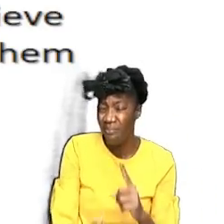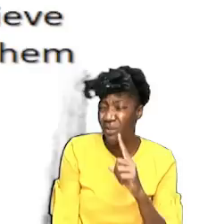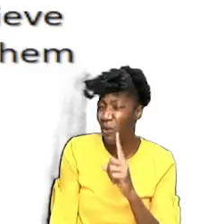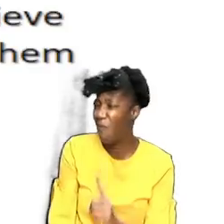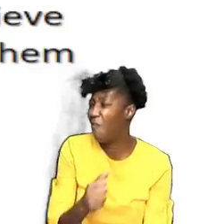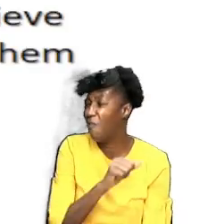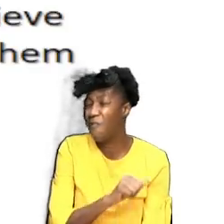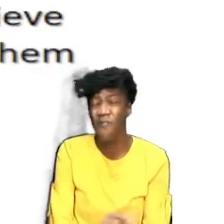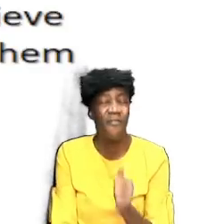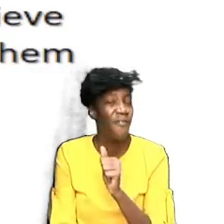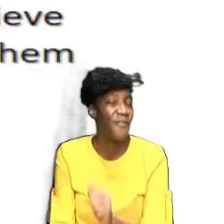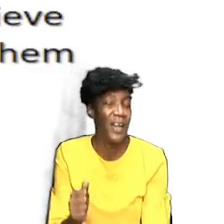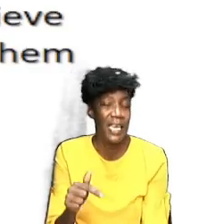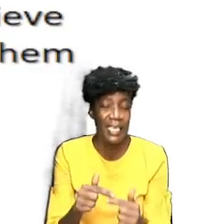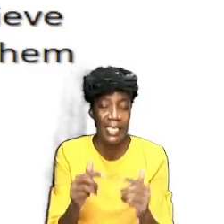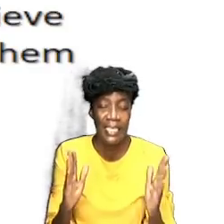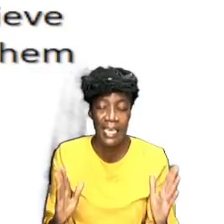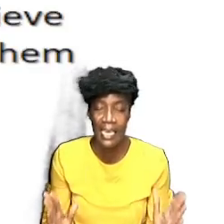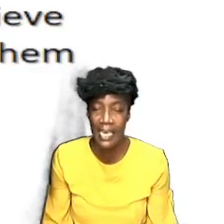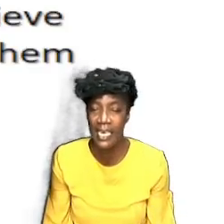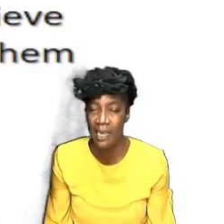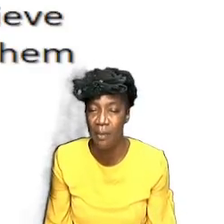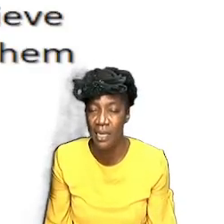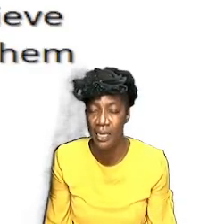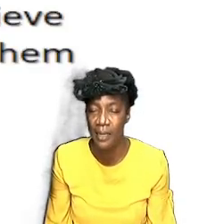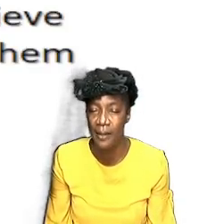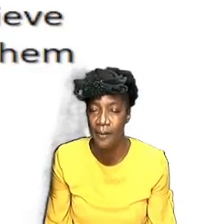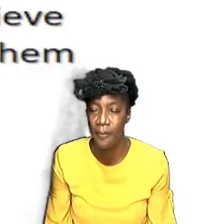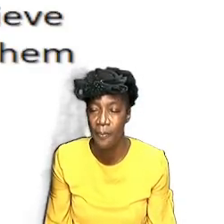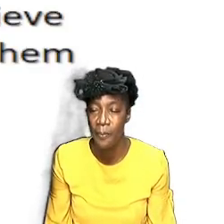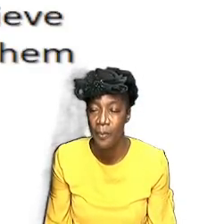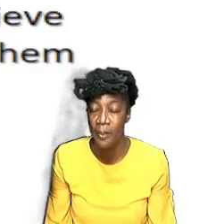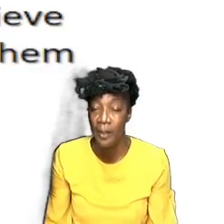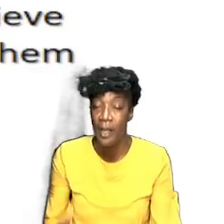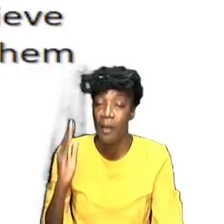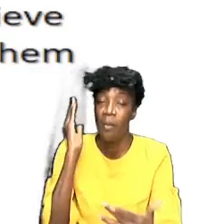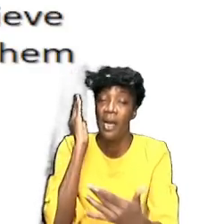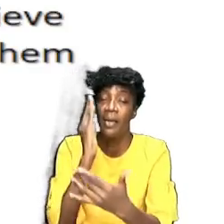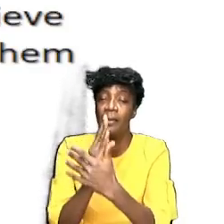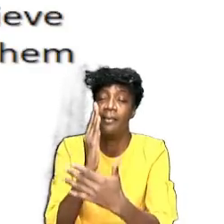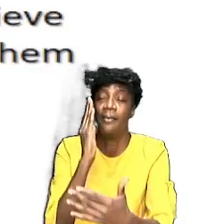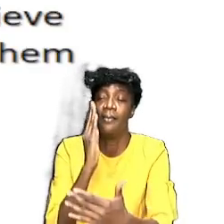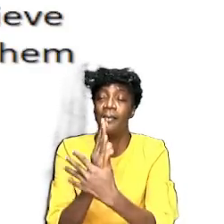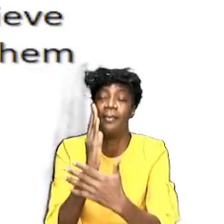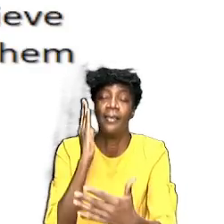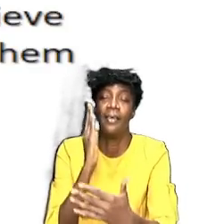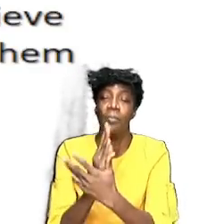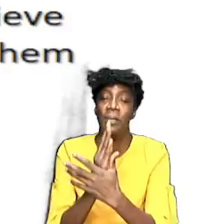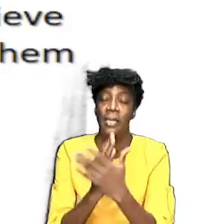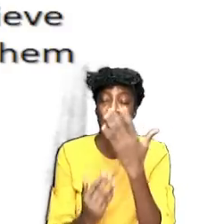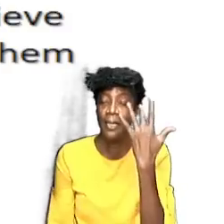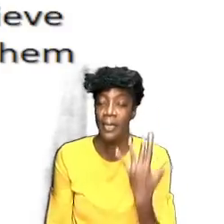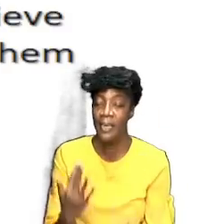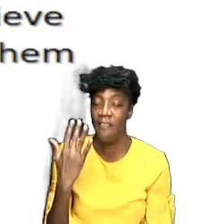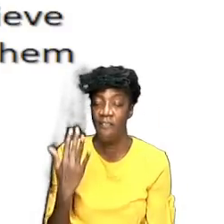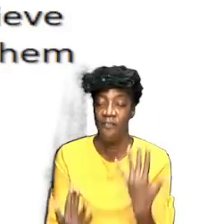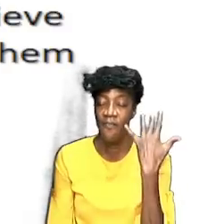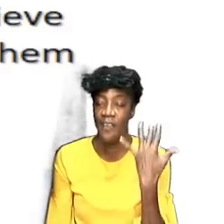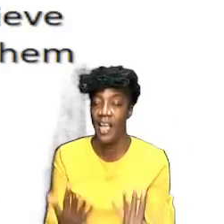able to fight the enemy by diffusing all the fiery darts